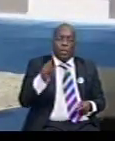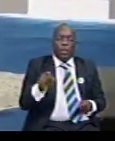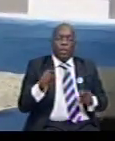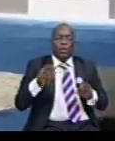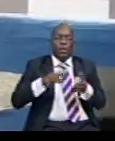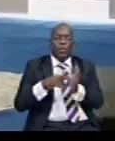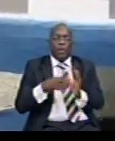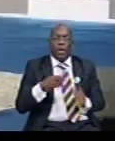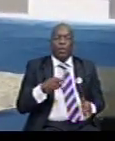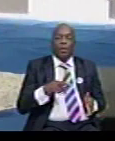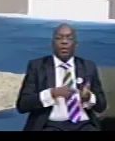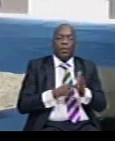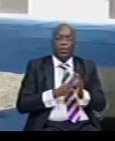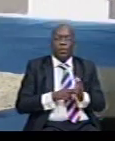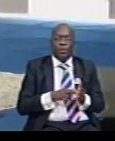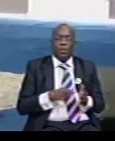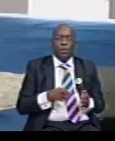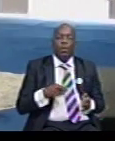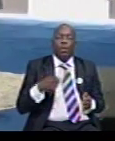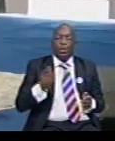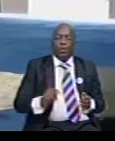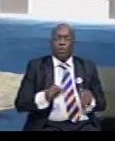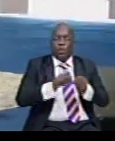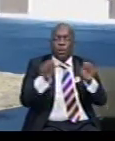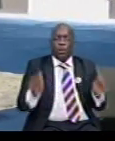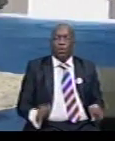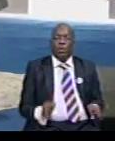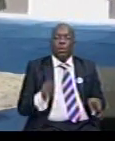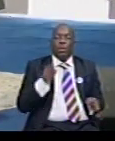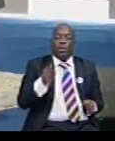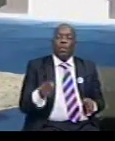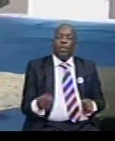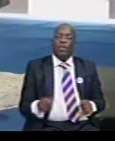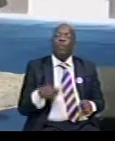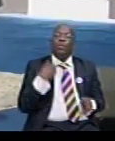in order. And he said, pour water there